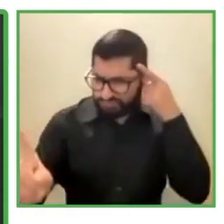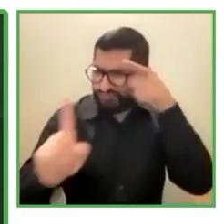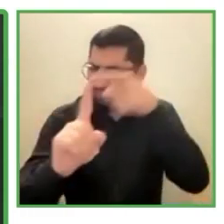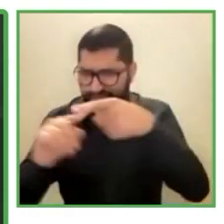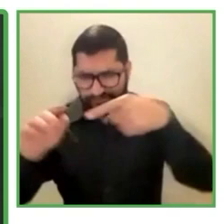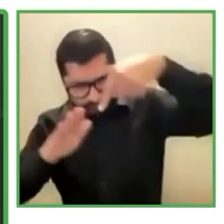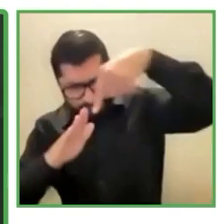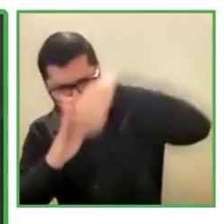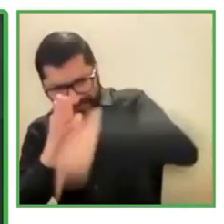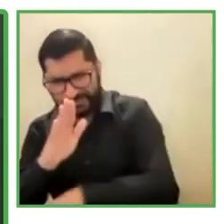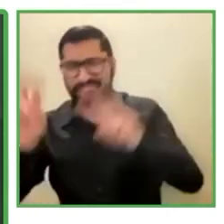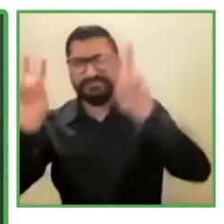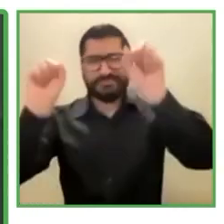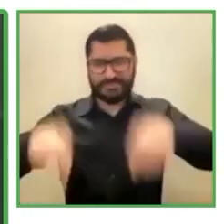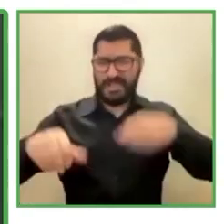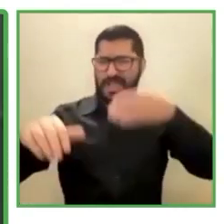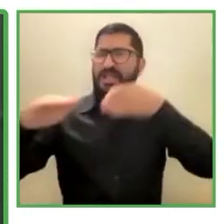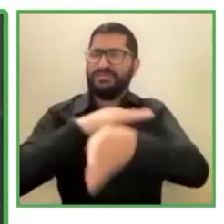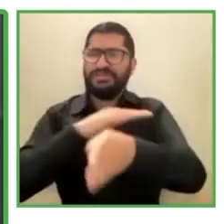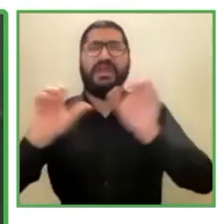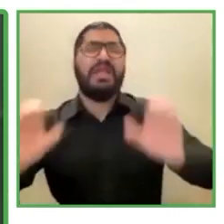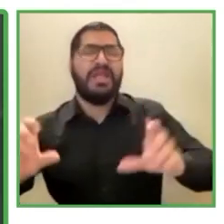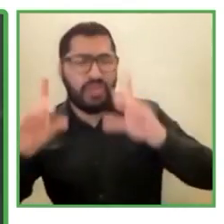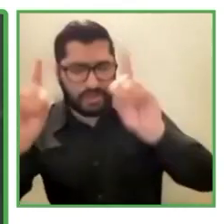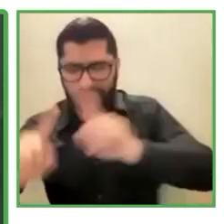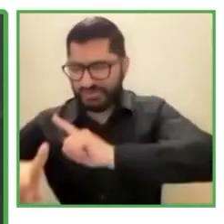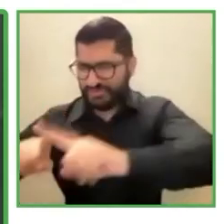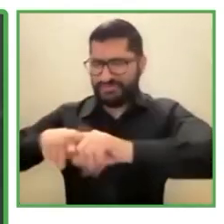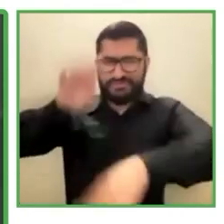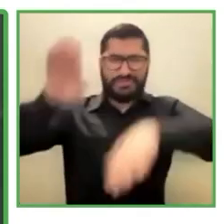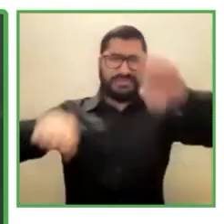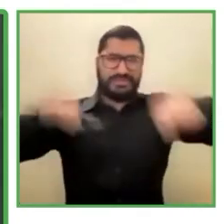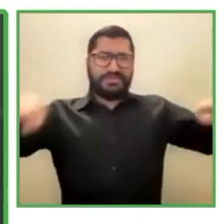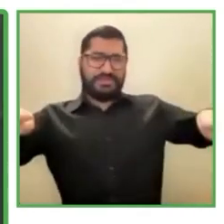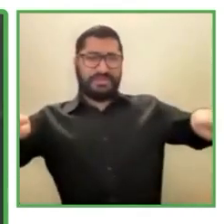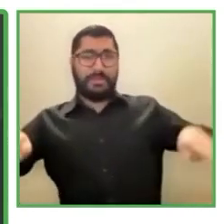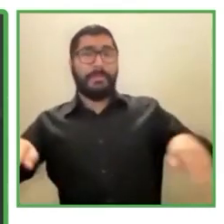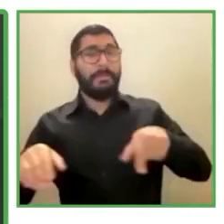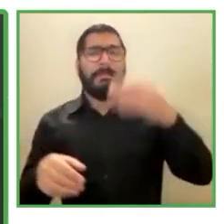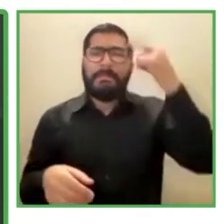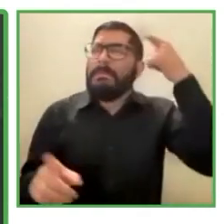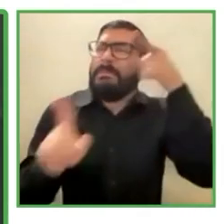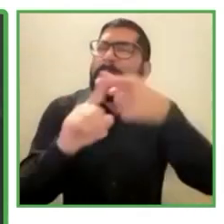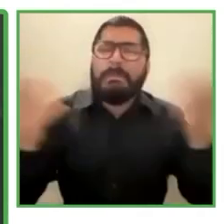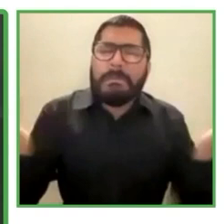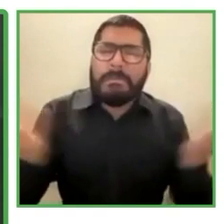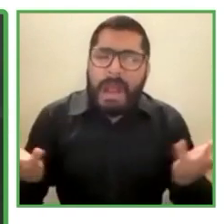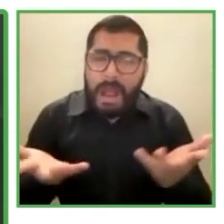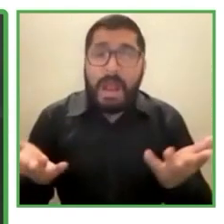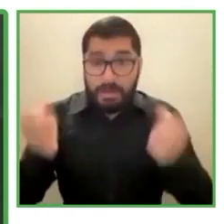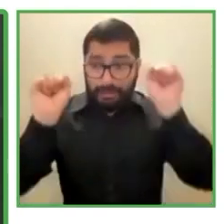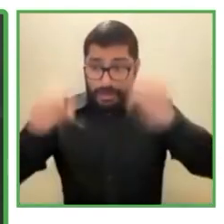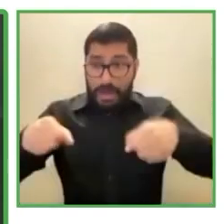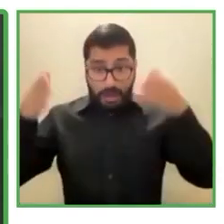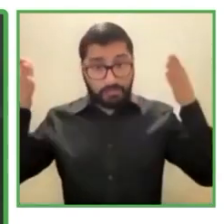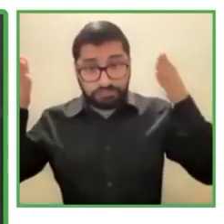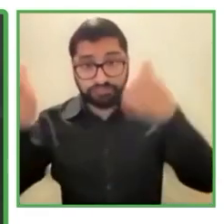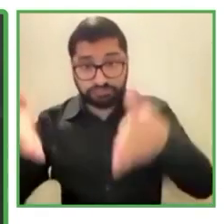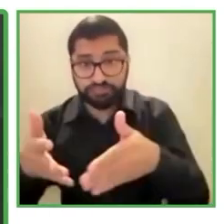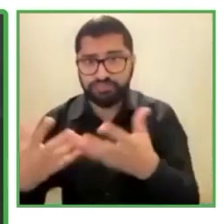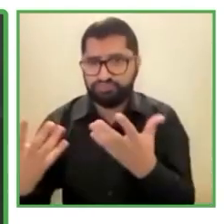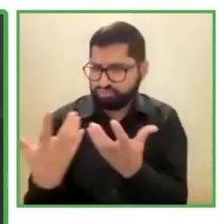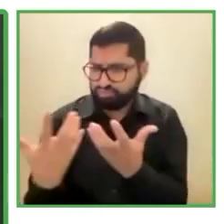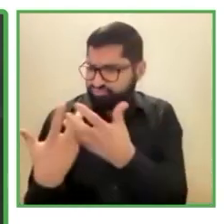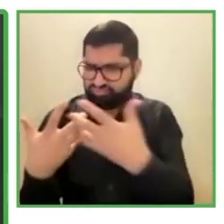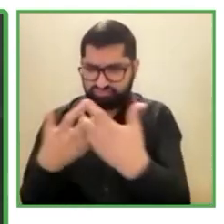sensibilization and training for the different publics of interest, with the aim